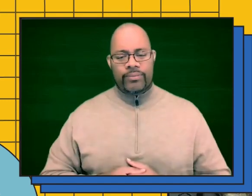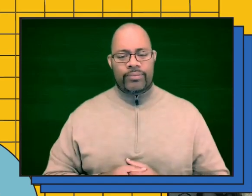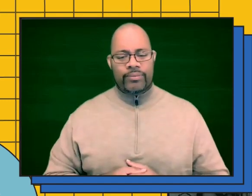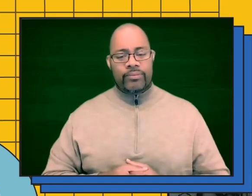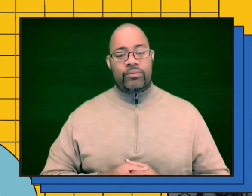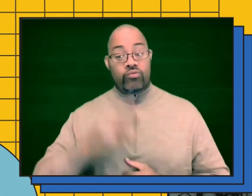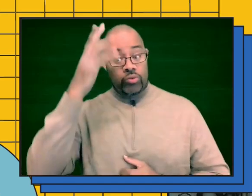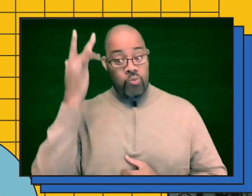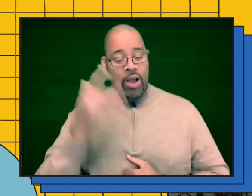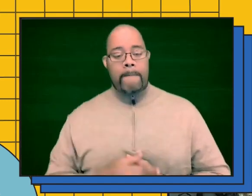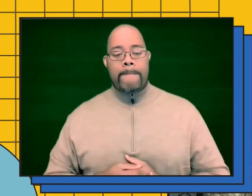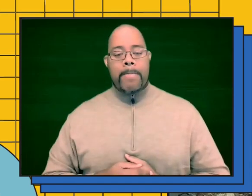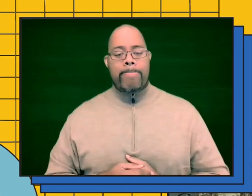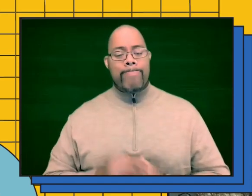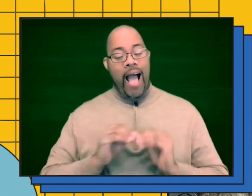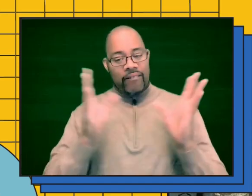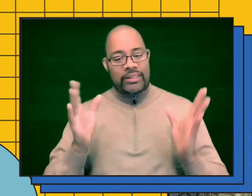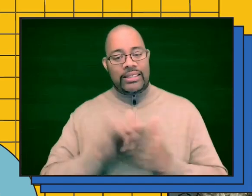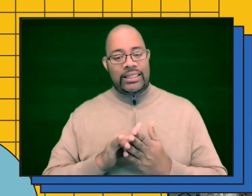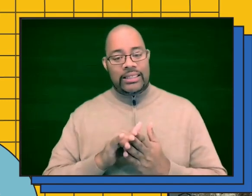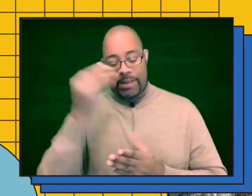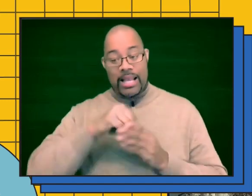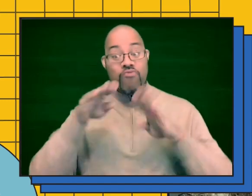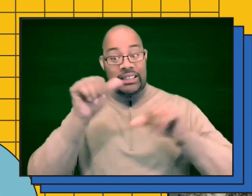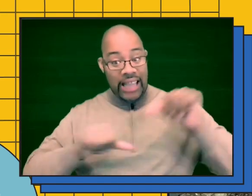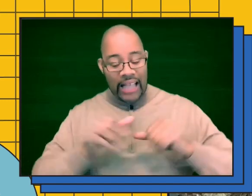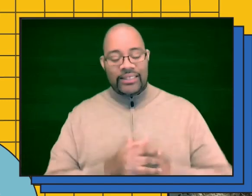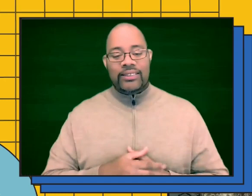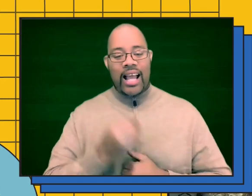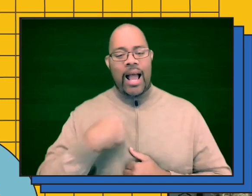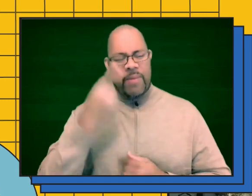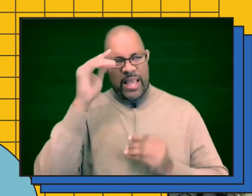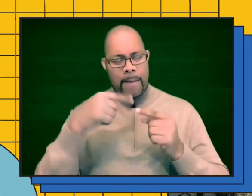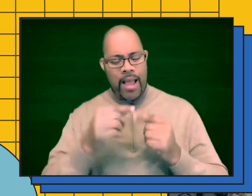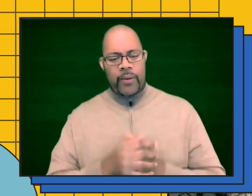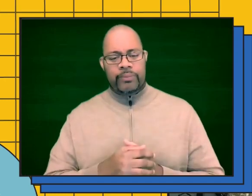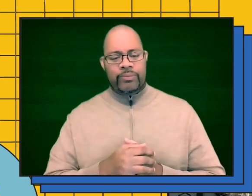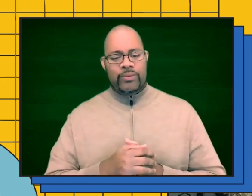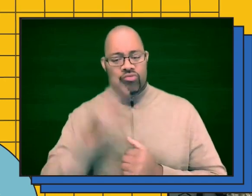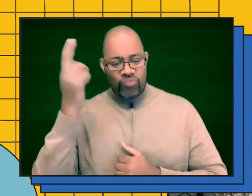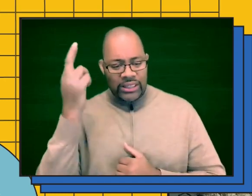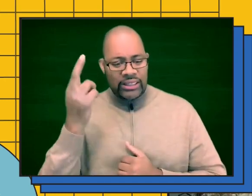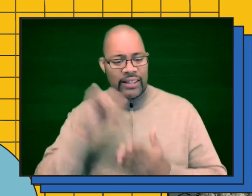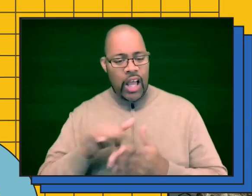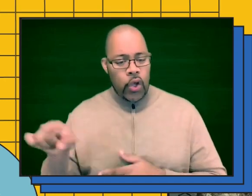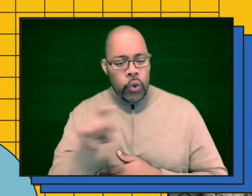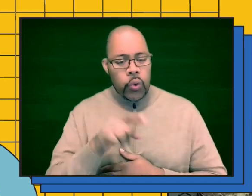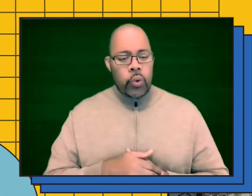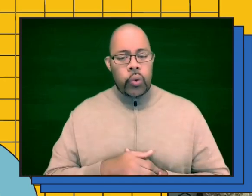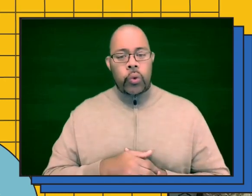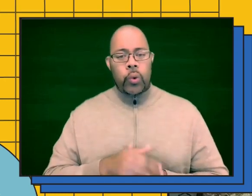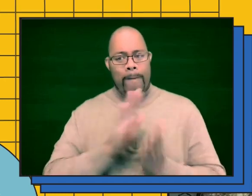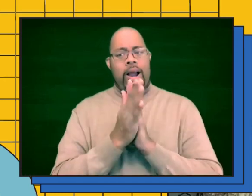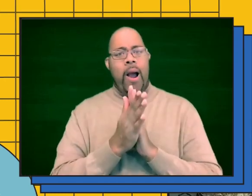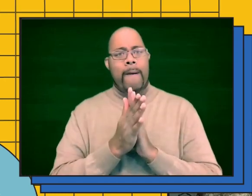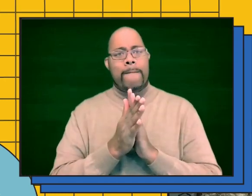there because obviously this is Black and Marine Science, and I'm thinking about the reasons that you